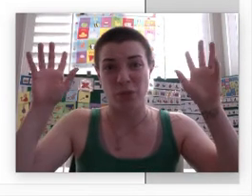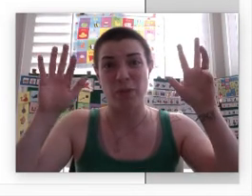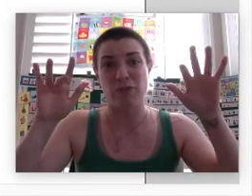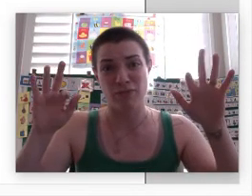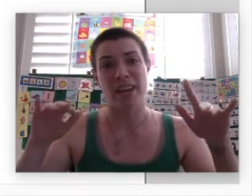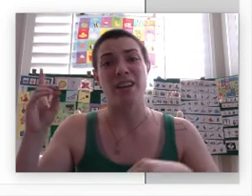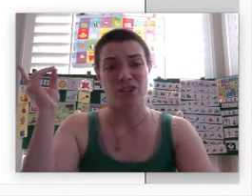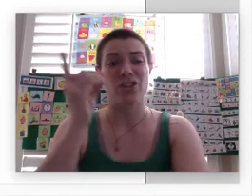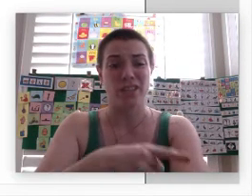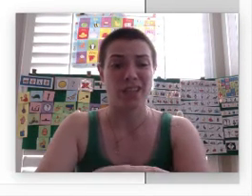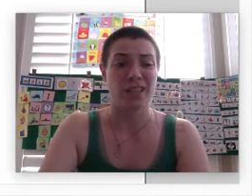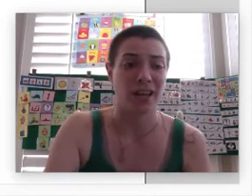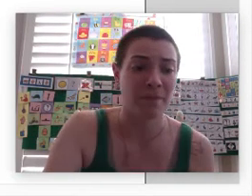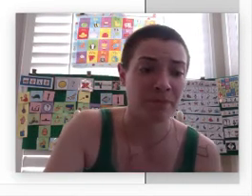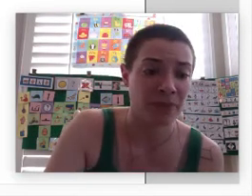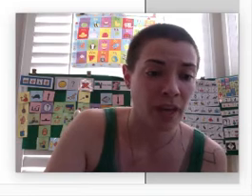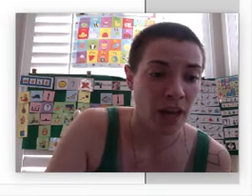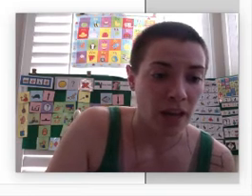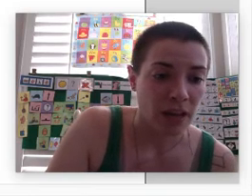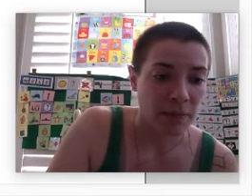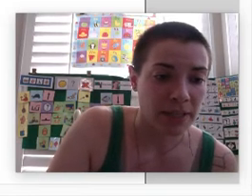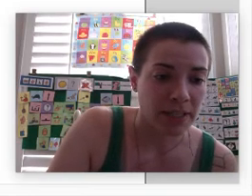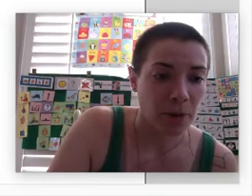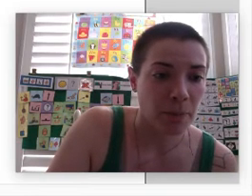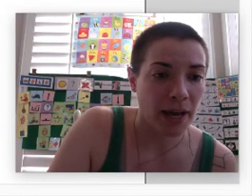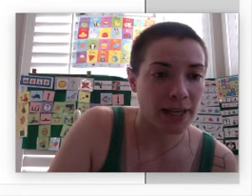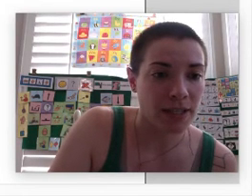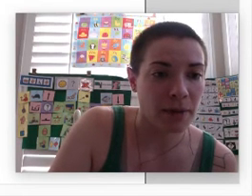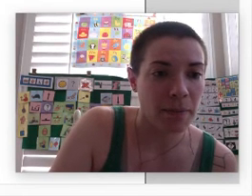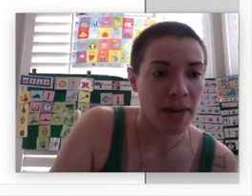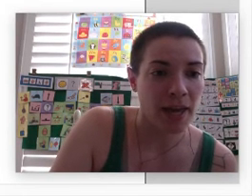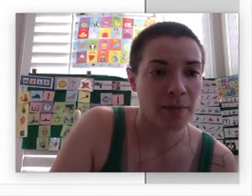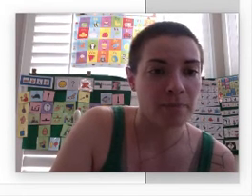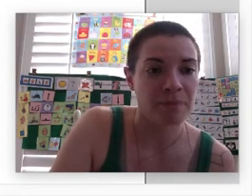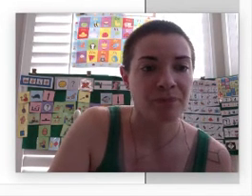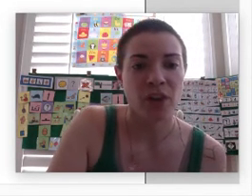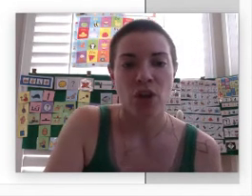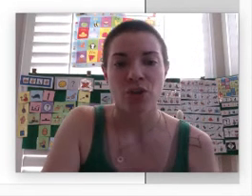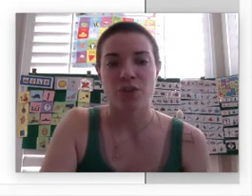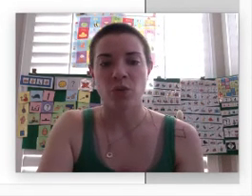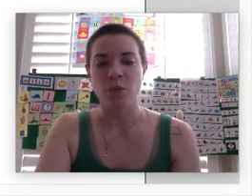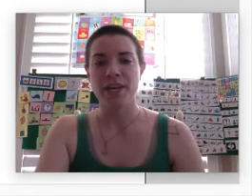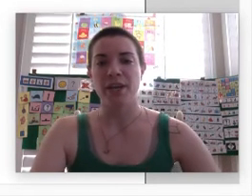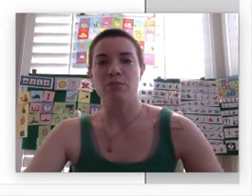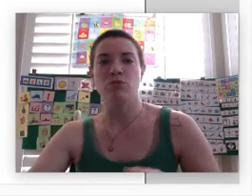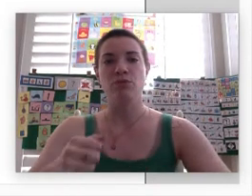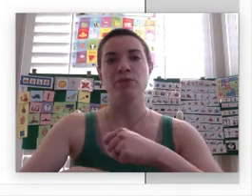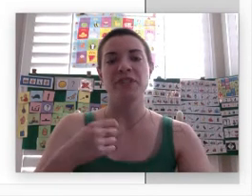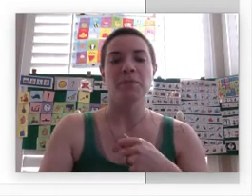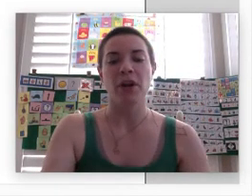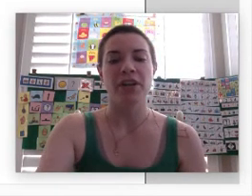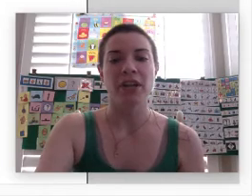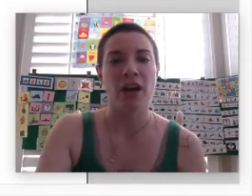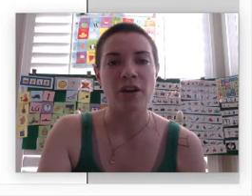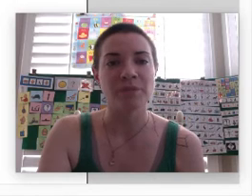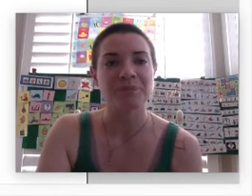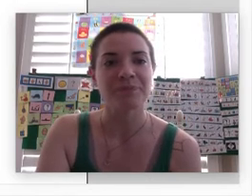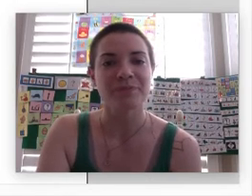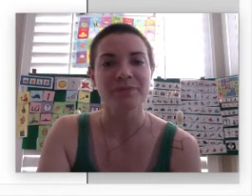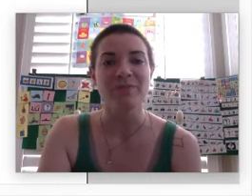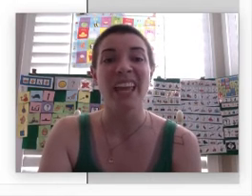also be rainy during the daytime. I'm going to say goodbye to my pen so that we can move this party